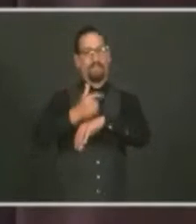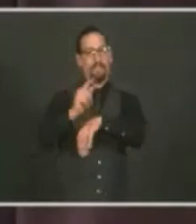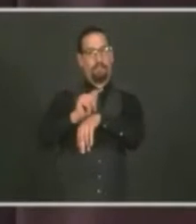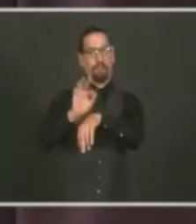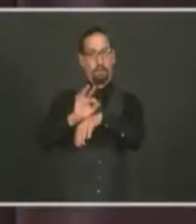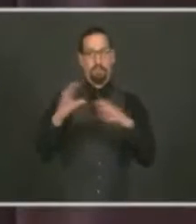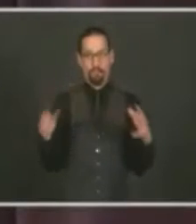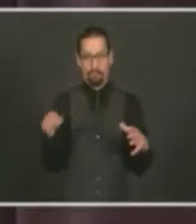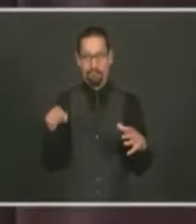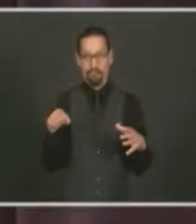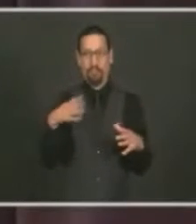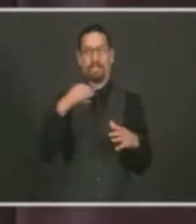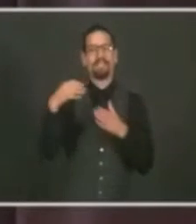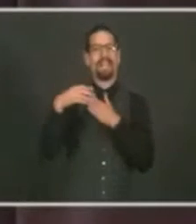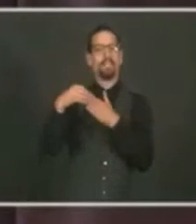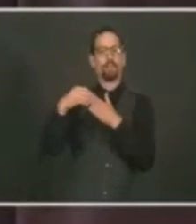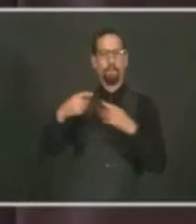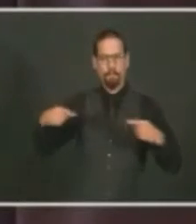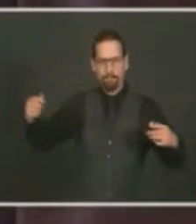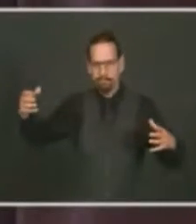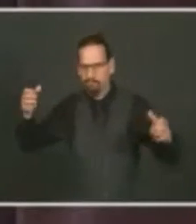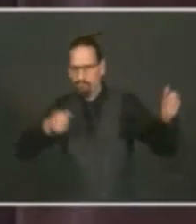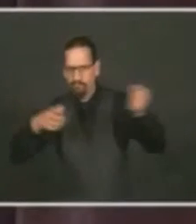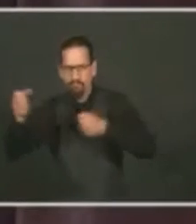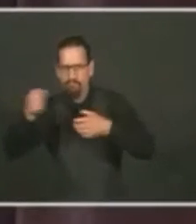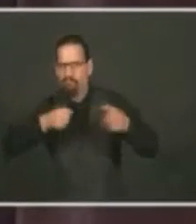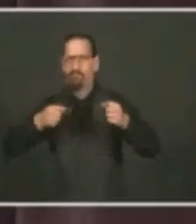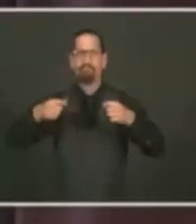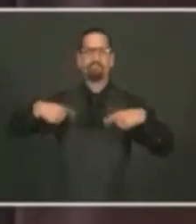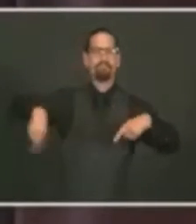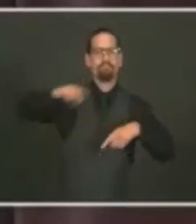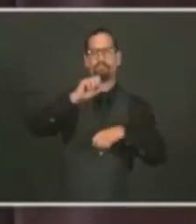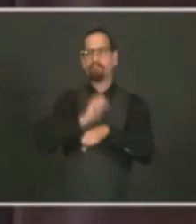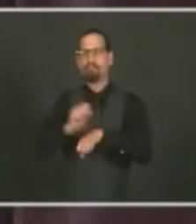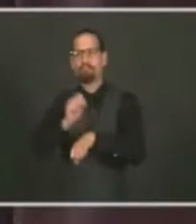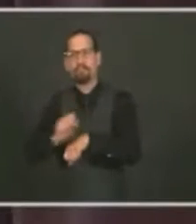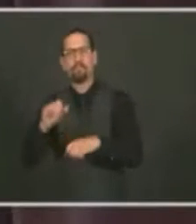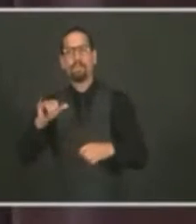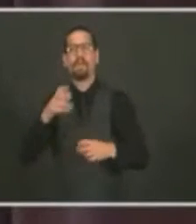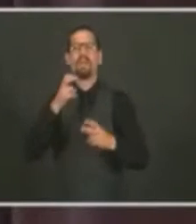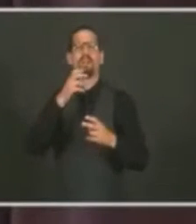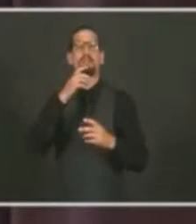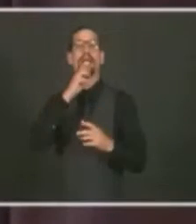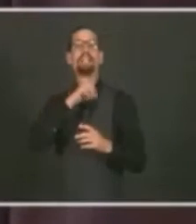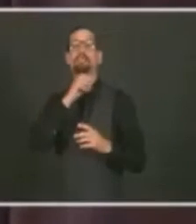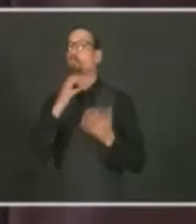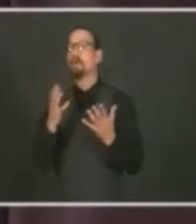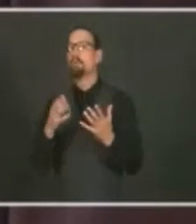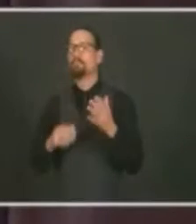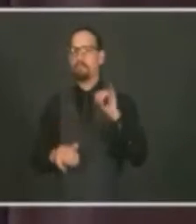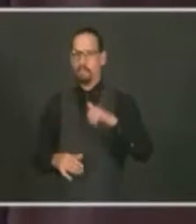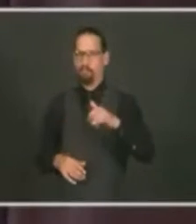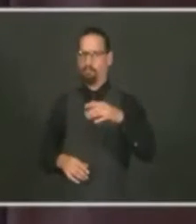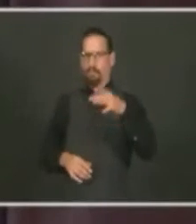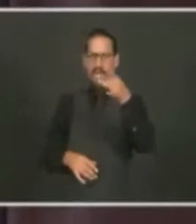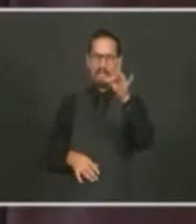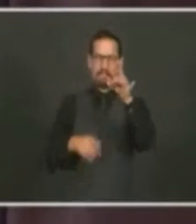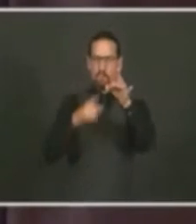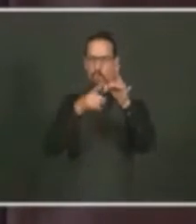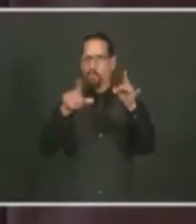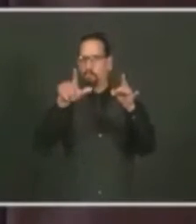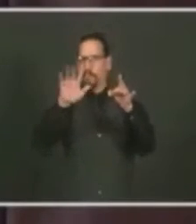Leaders on college campuses, leaders from that age group to help us. We need to figure this out. Maybe